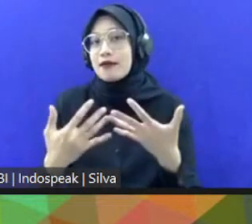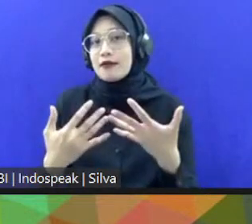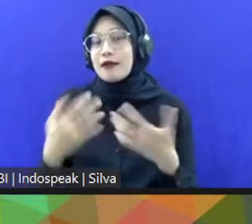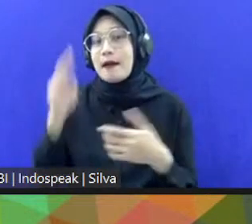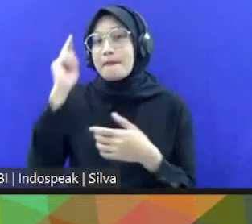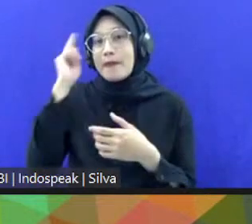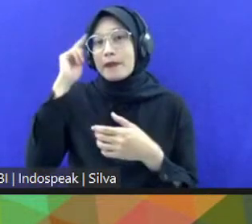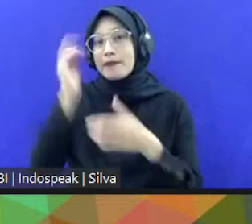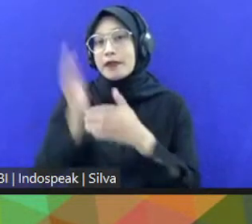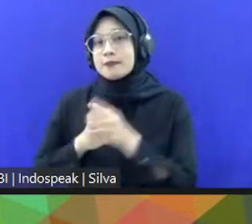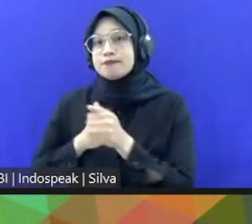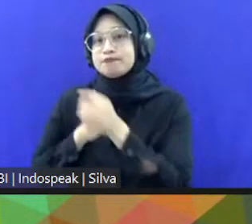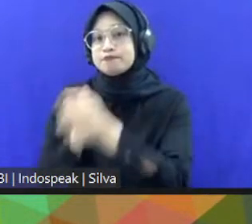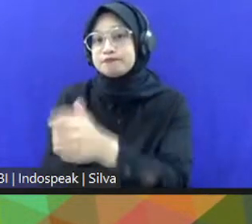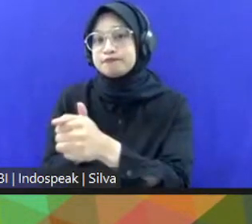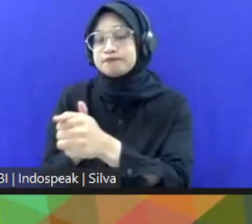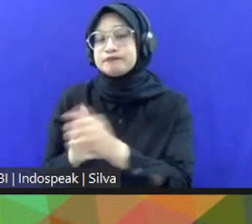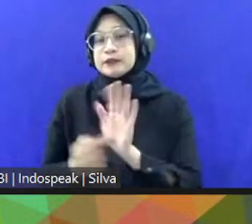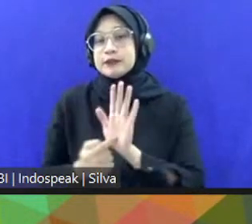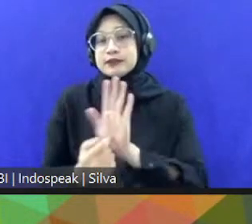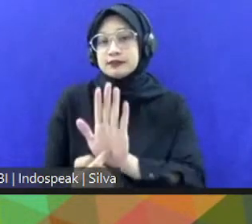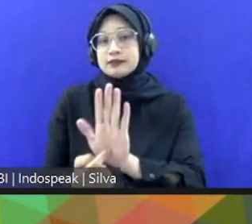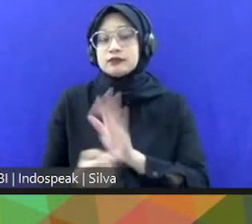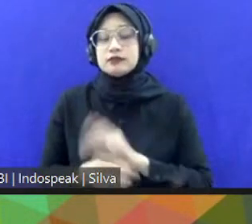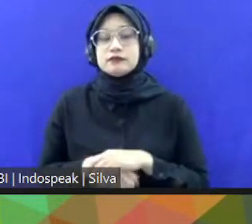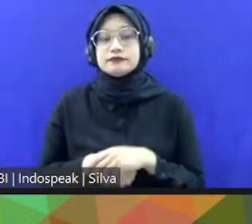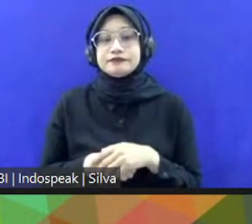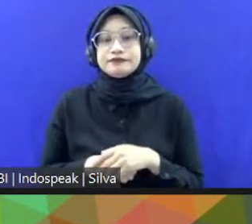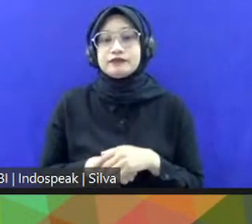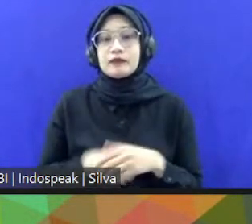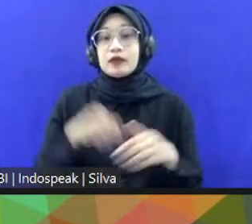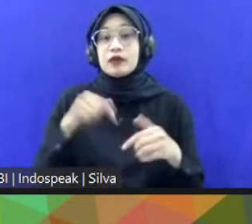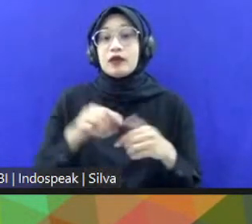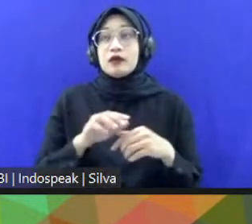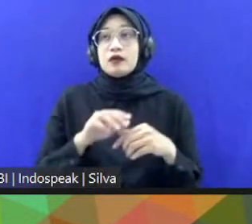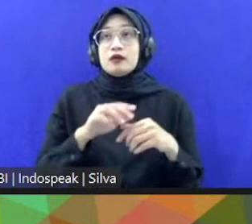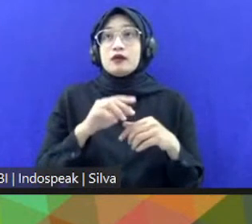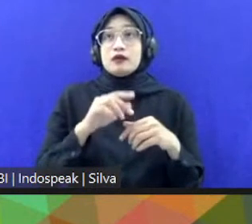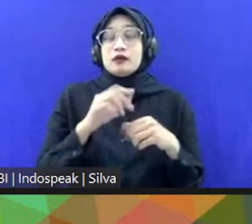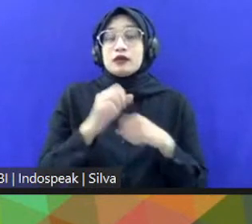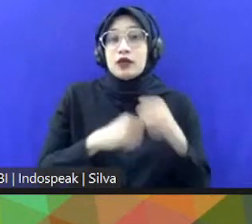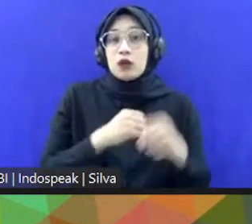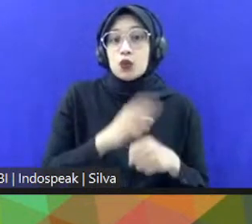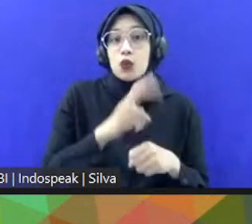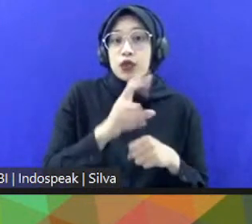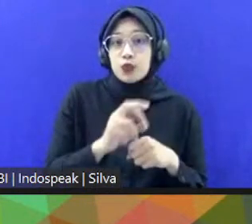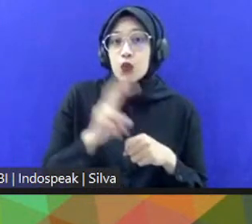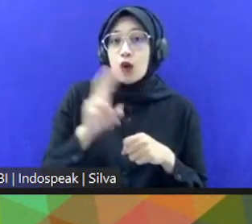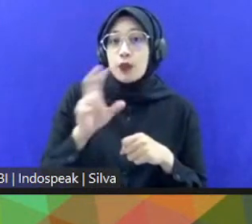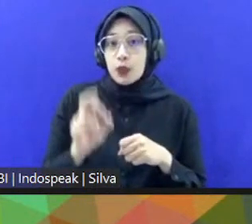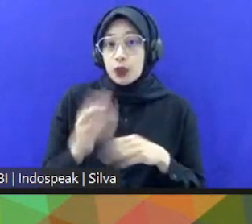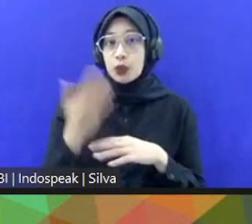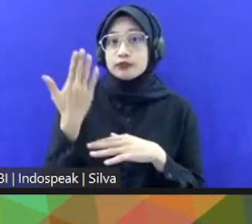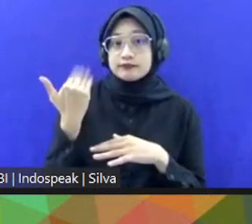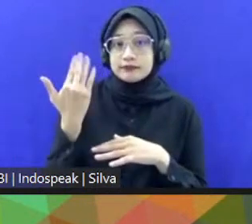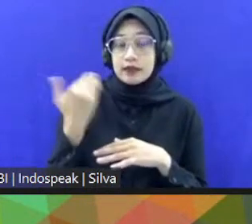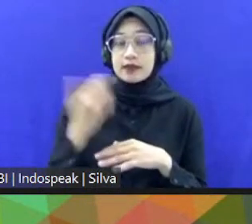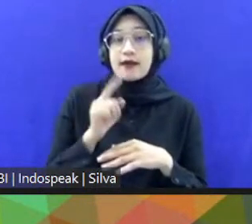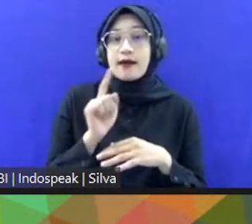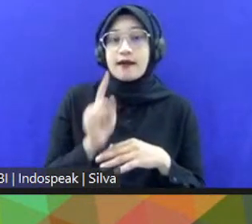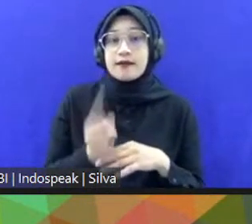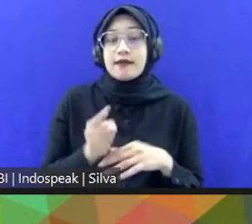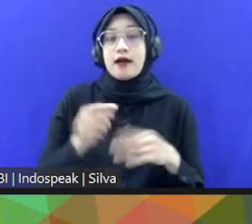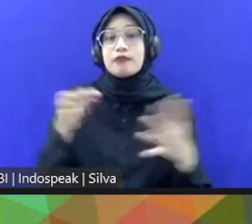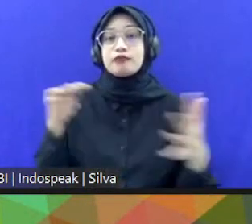December 2020, there was the local elections. So we observed that 2 months before the pandemic,